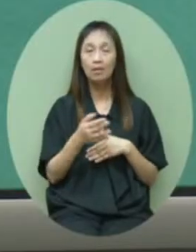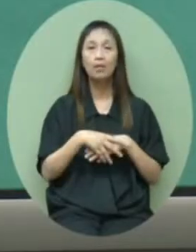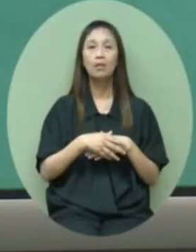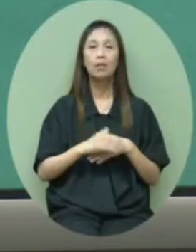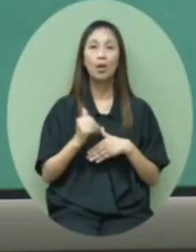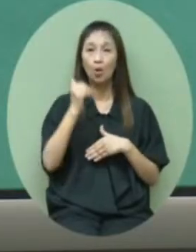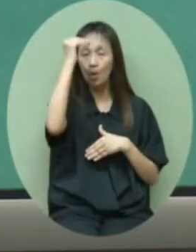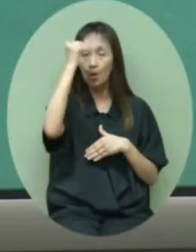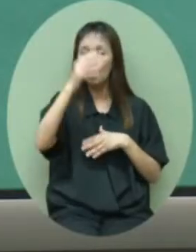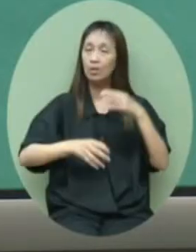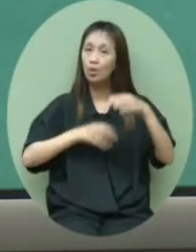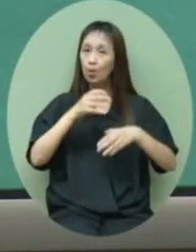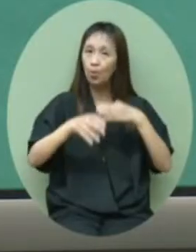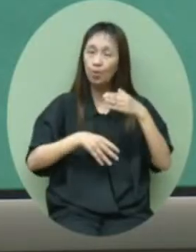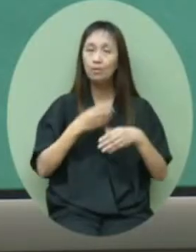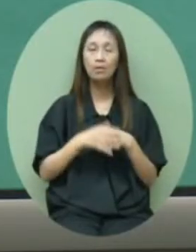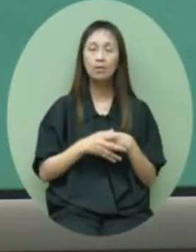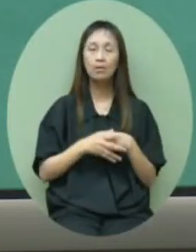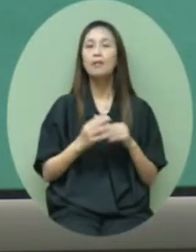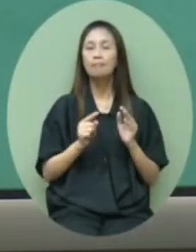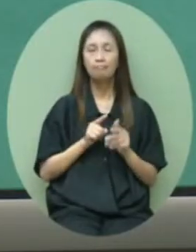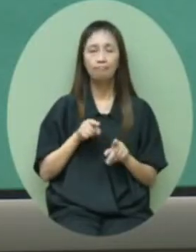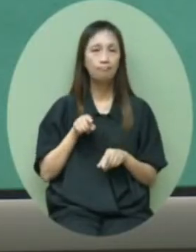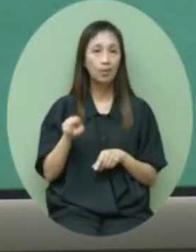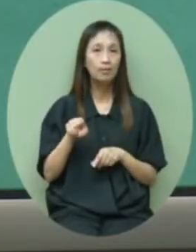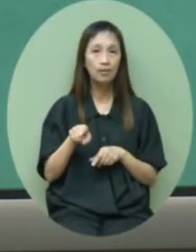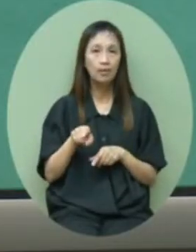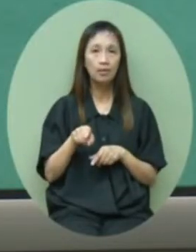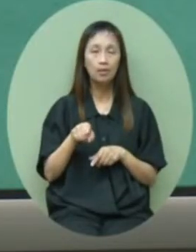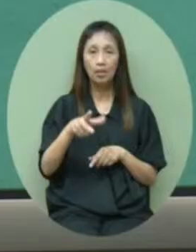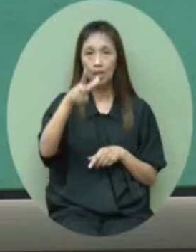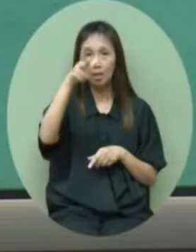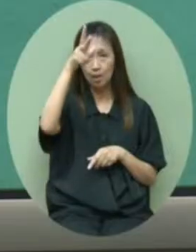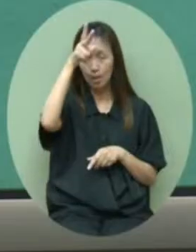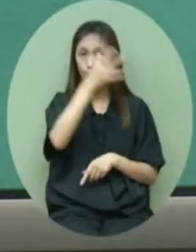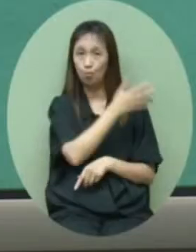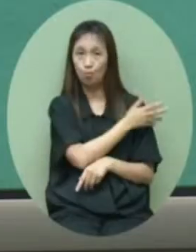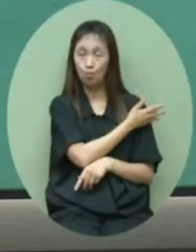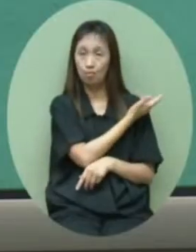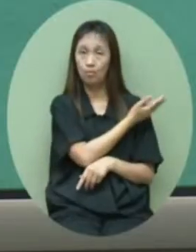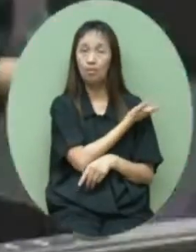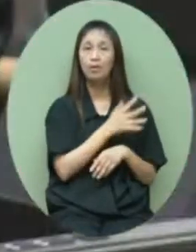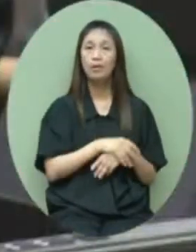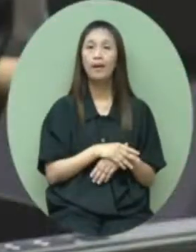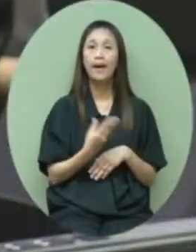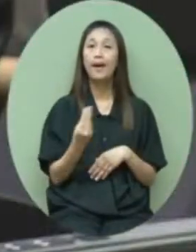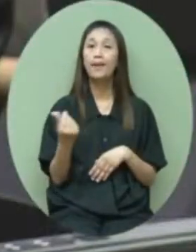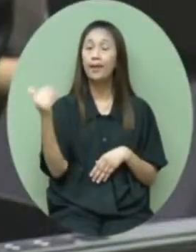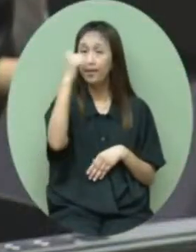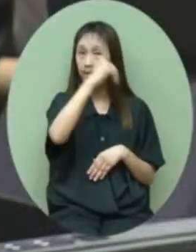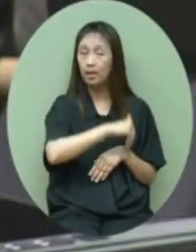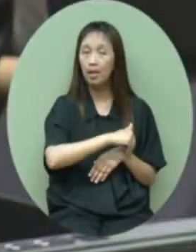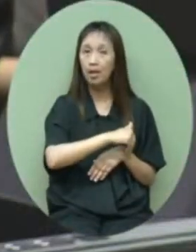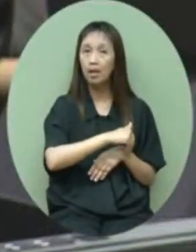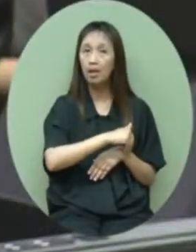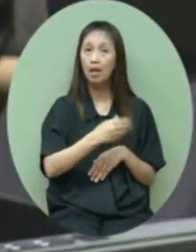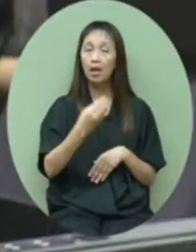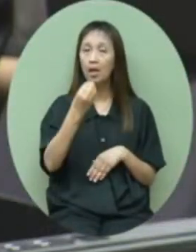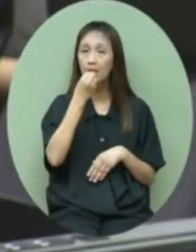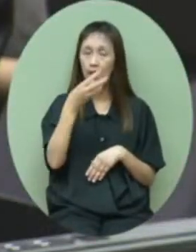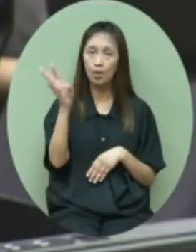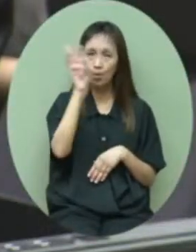at two housing estate in Fanling. What do you think the government can learn from this incident, and are there any areas that should